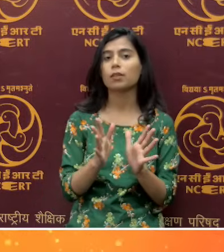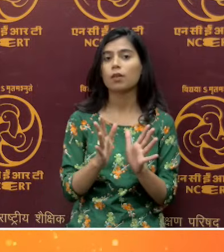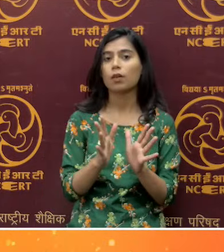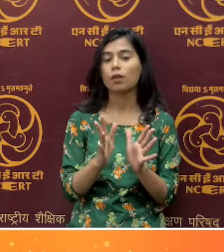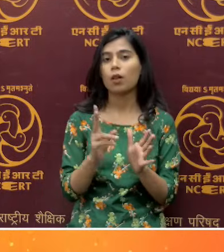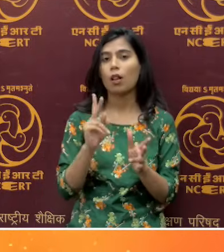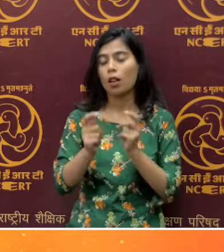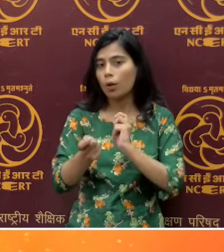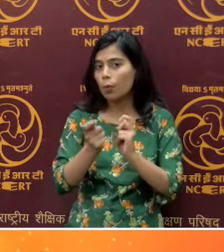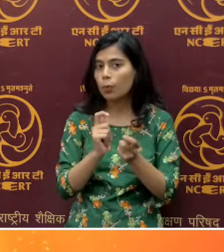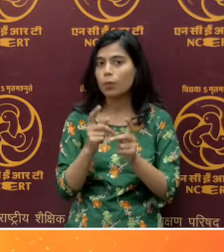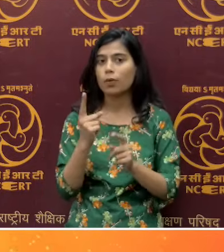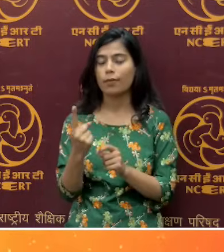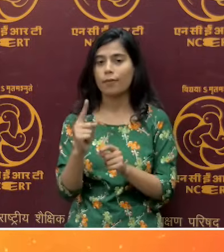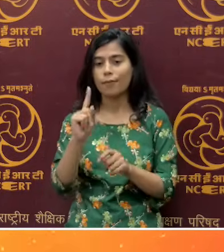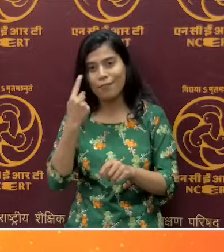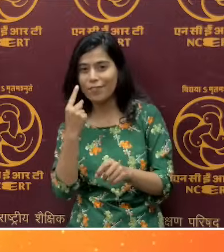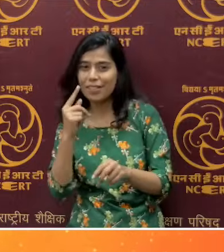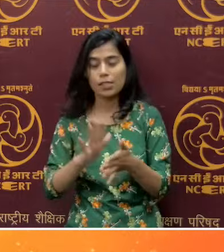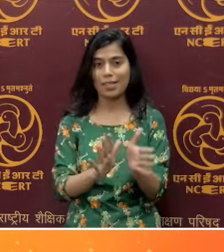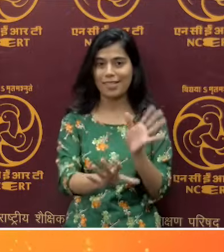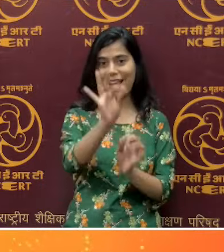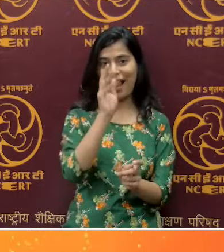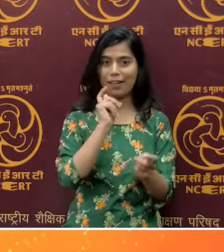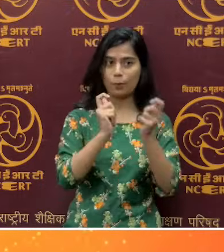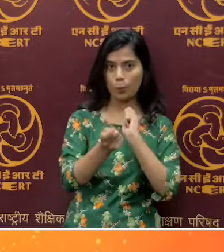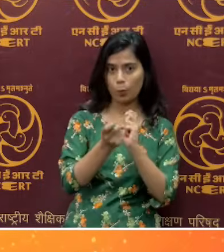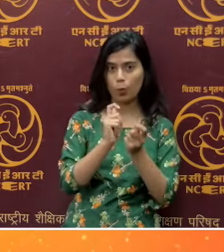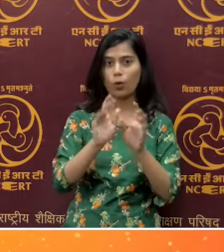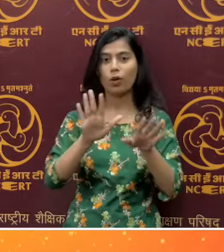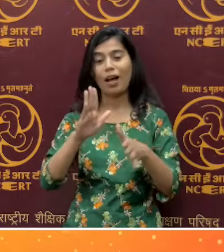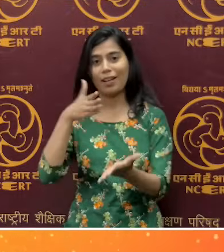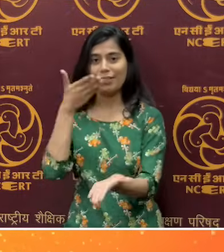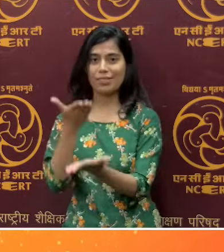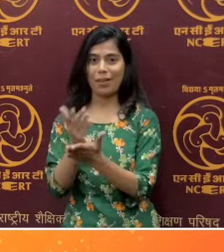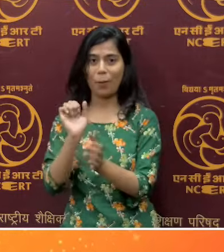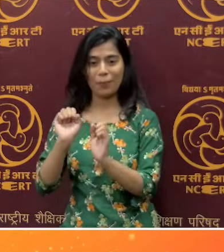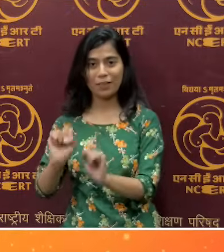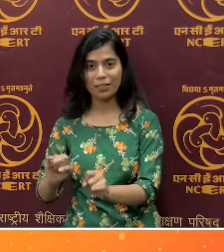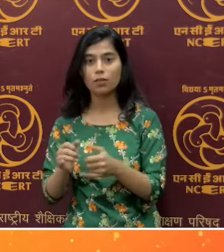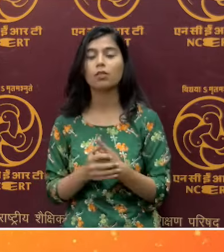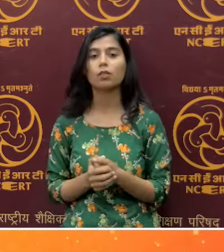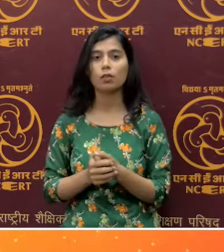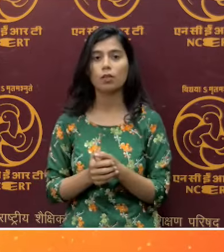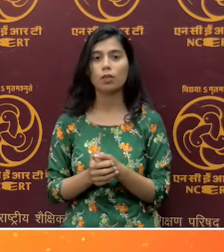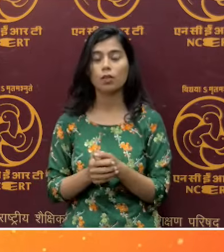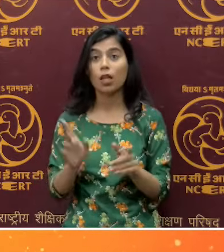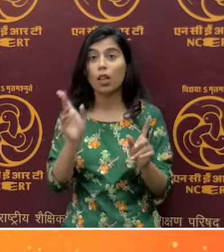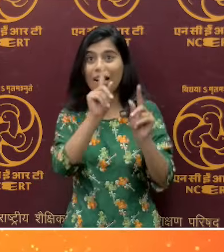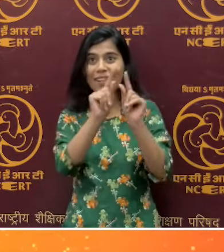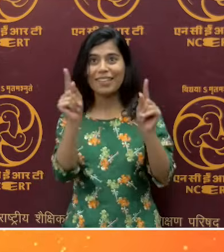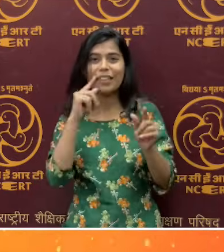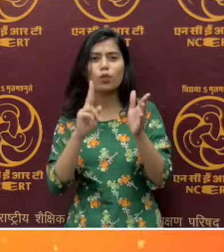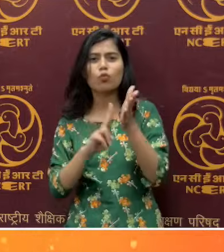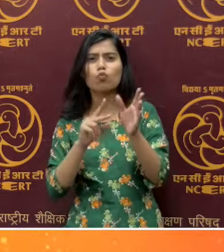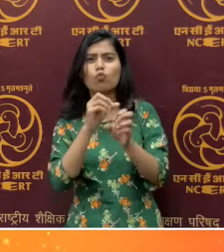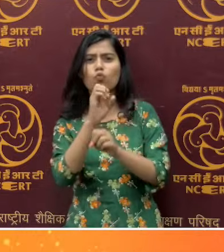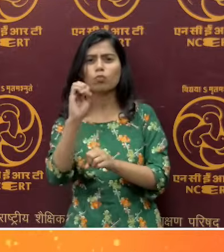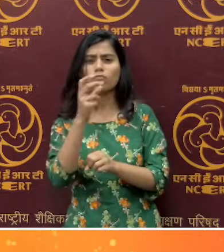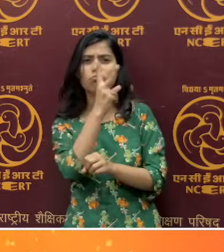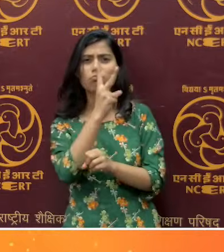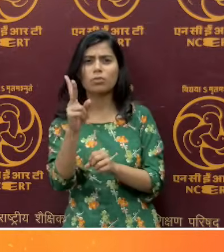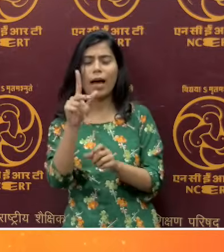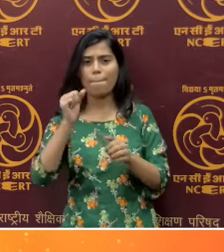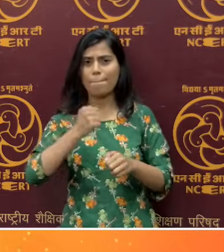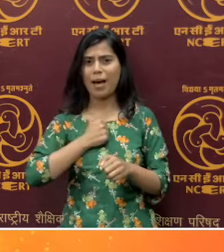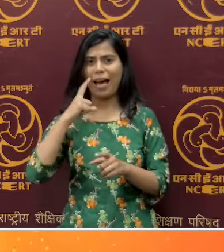role. Once I select the role UID ID, I will submit it. The information will be provided from Meri Pehchaan, and I